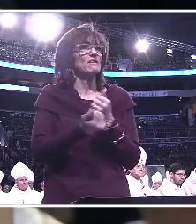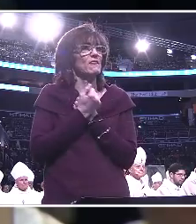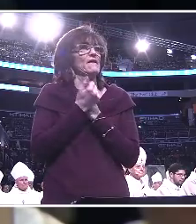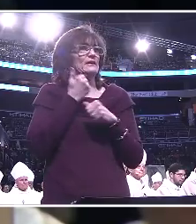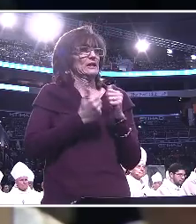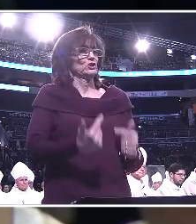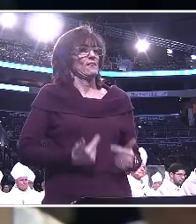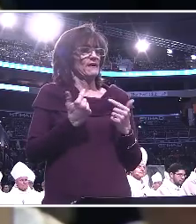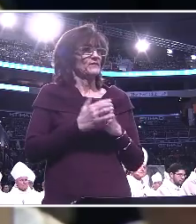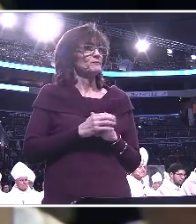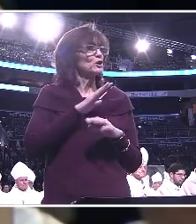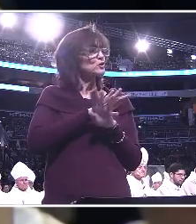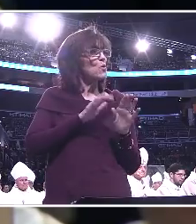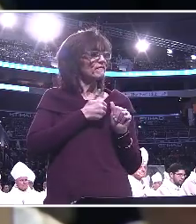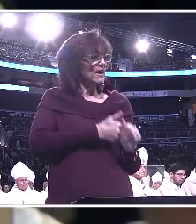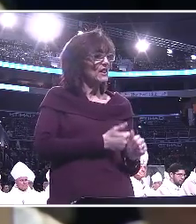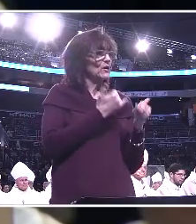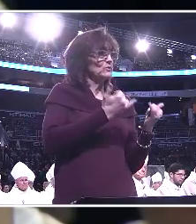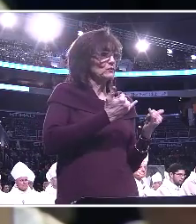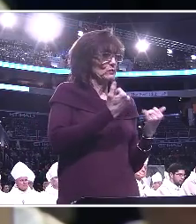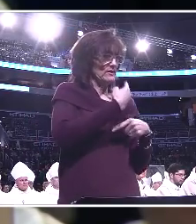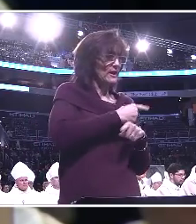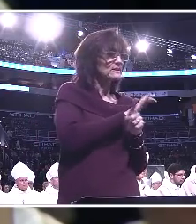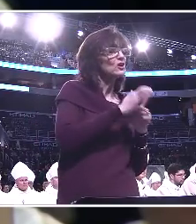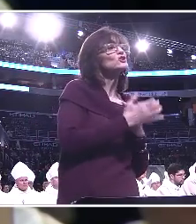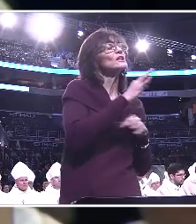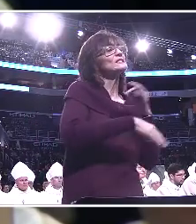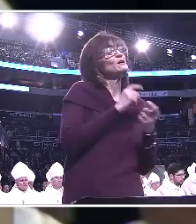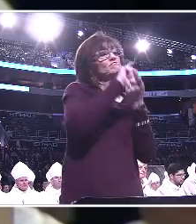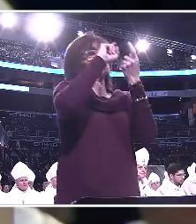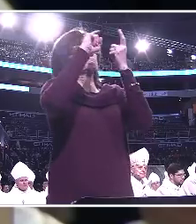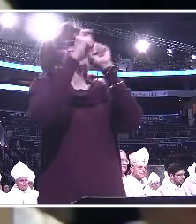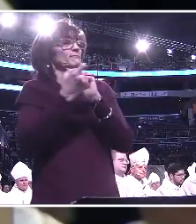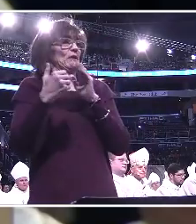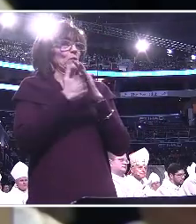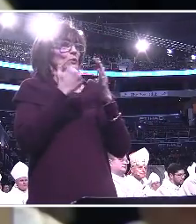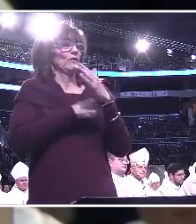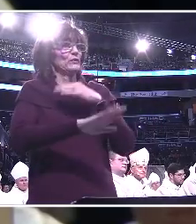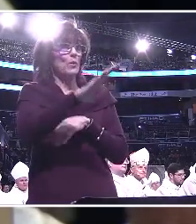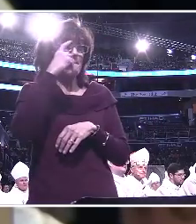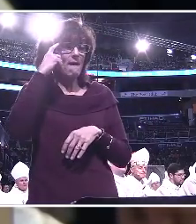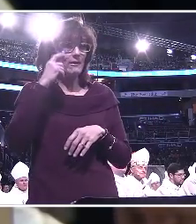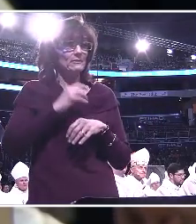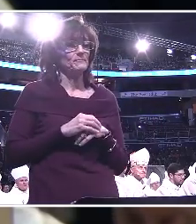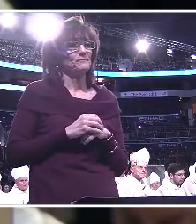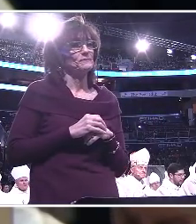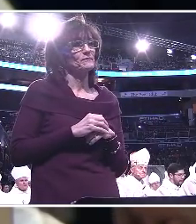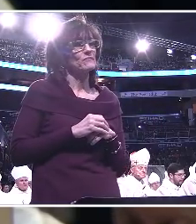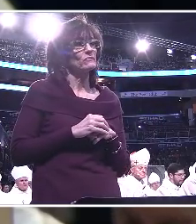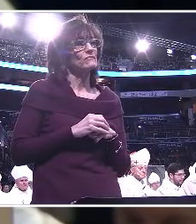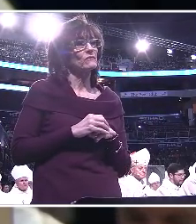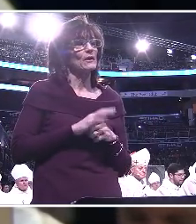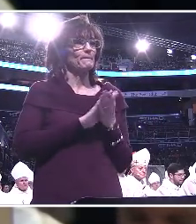Do not conform yourselves to this age, but be transformed by the renewal of your mind, St. Paul said. And if I may be so bold as to add